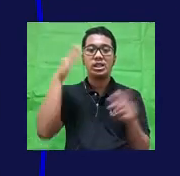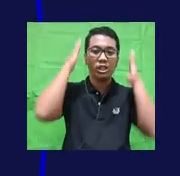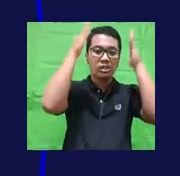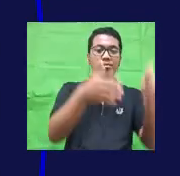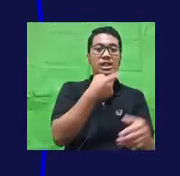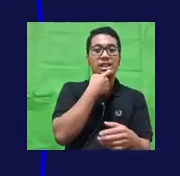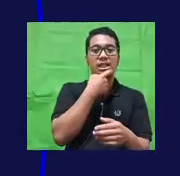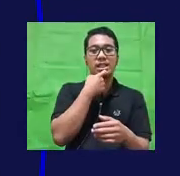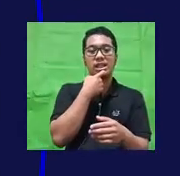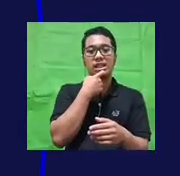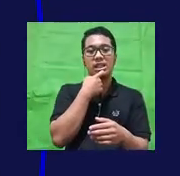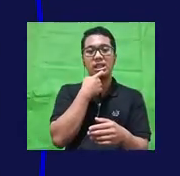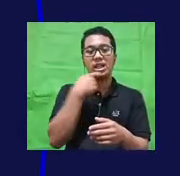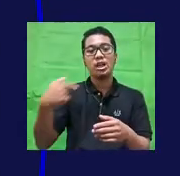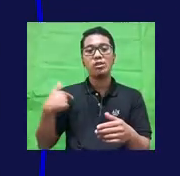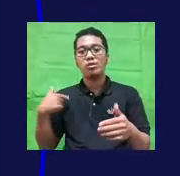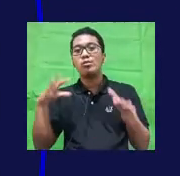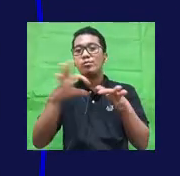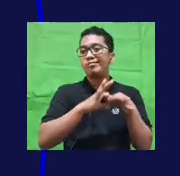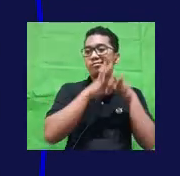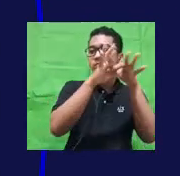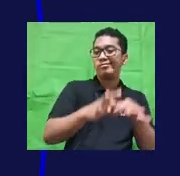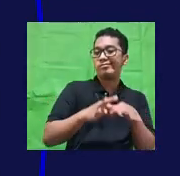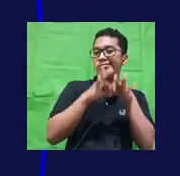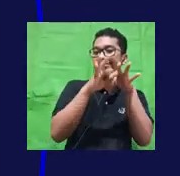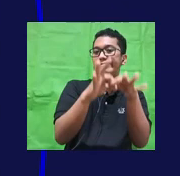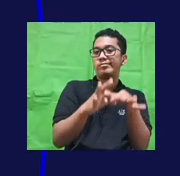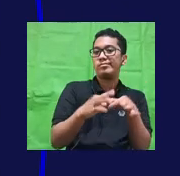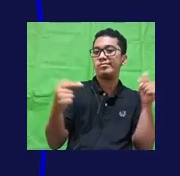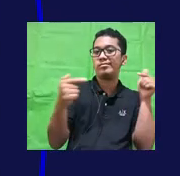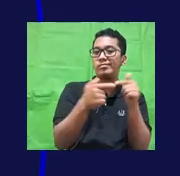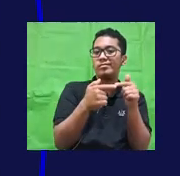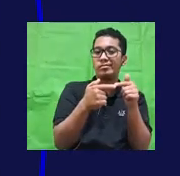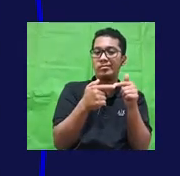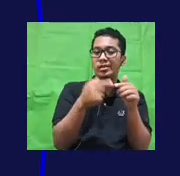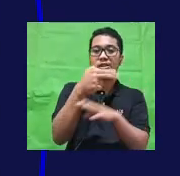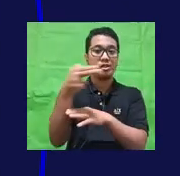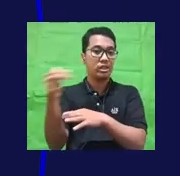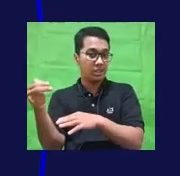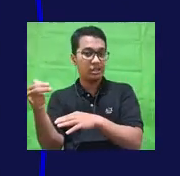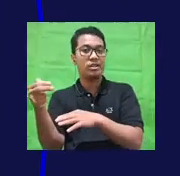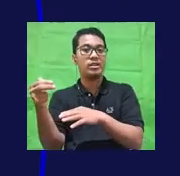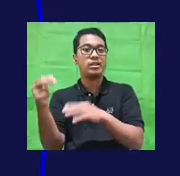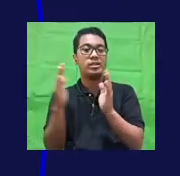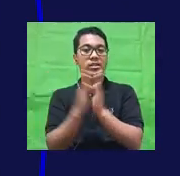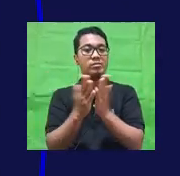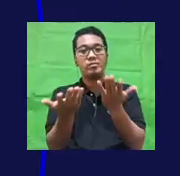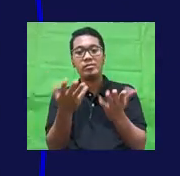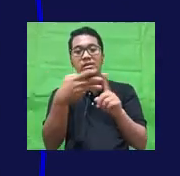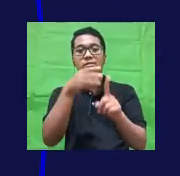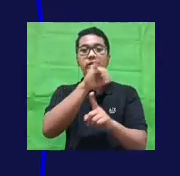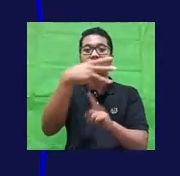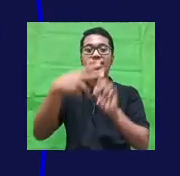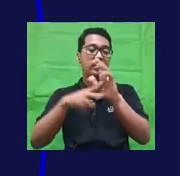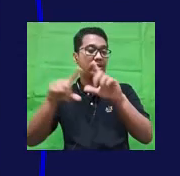my relationship with the short stay residency in Indonesia for the Jogja Biennale and the long stay